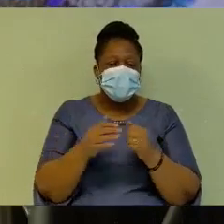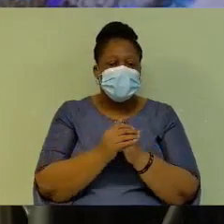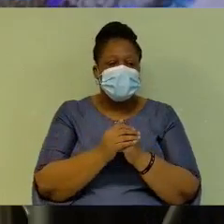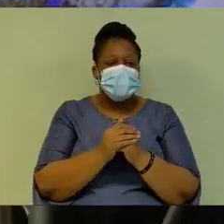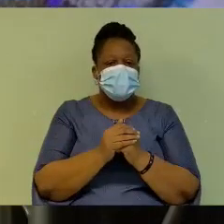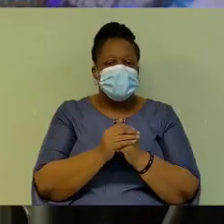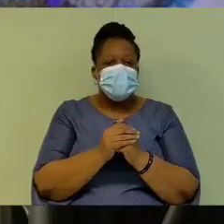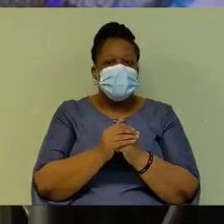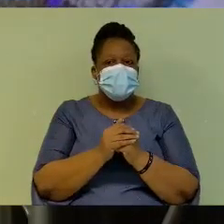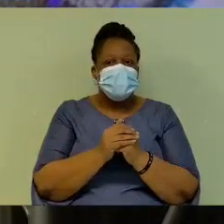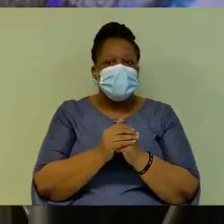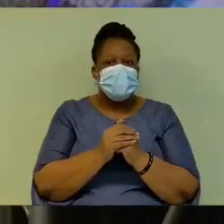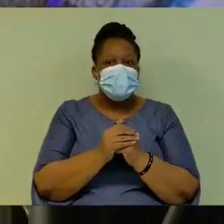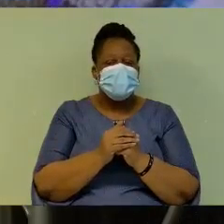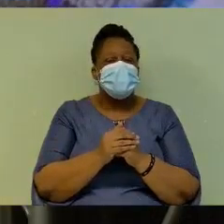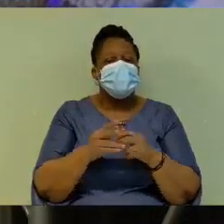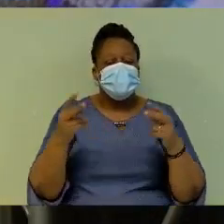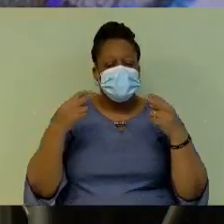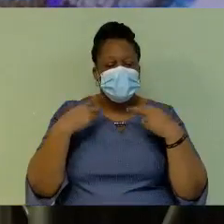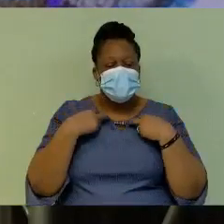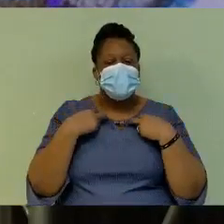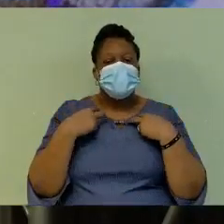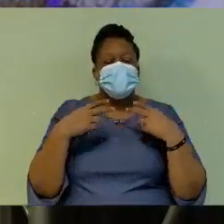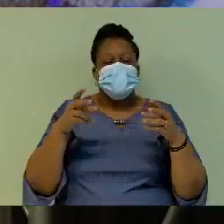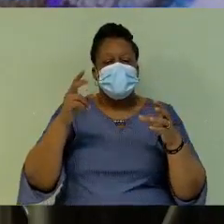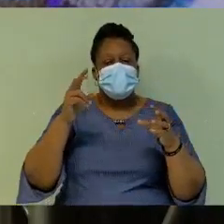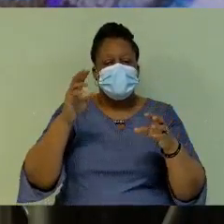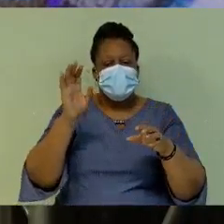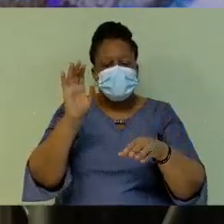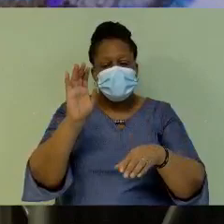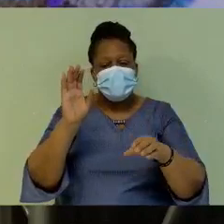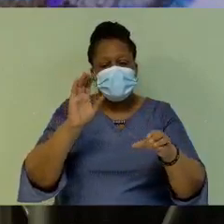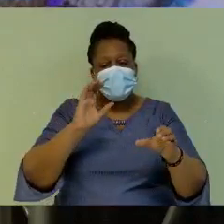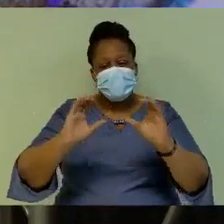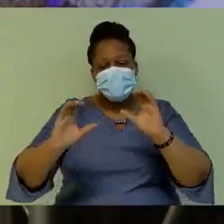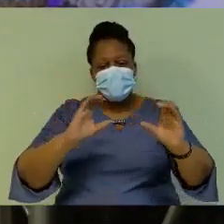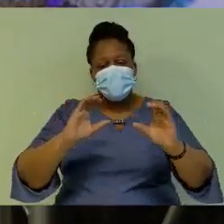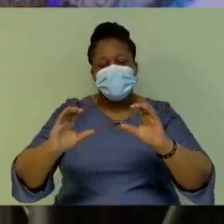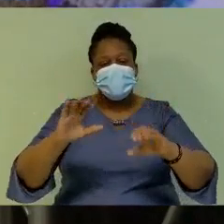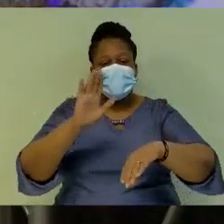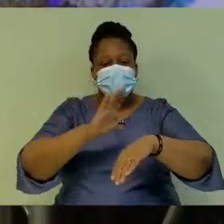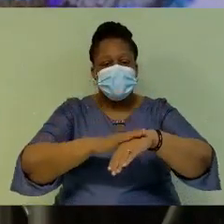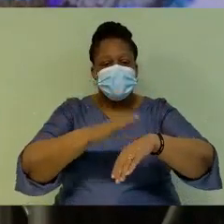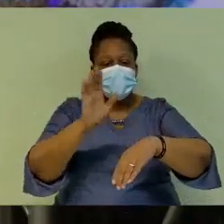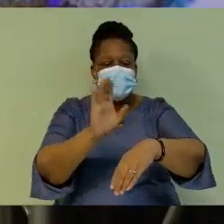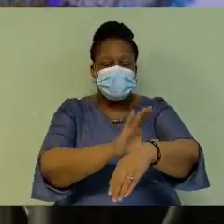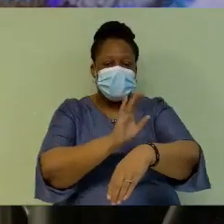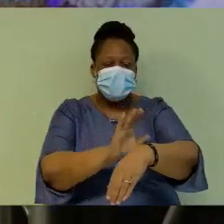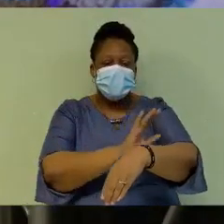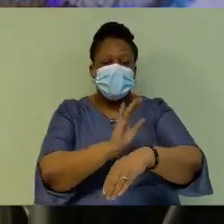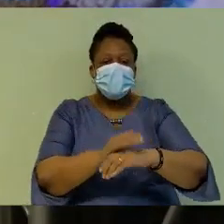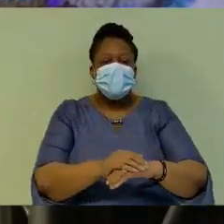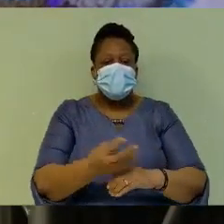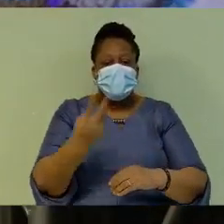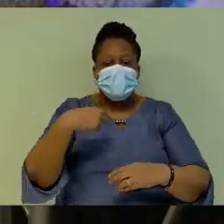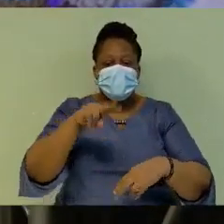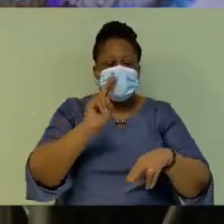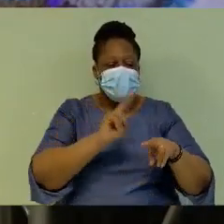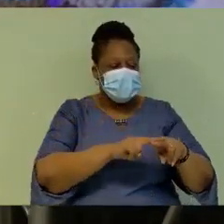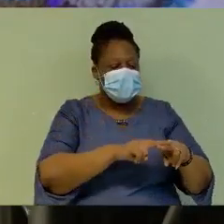of holding a virtual concert as part of the Explorers' response to COVID-19. Police Inspector Rosemary Isles